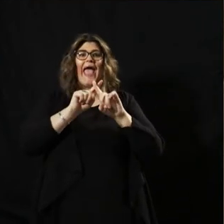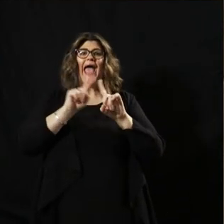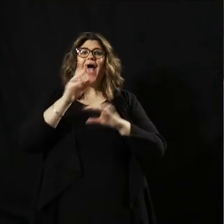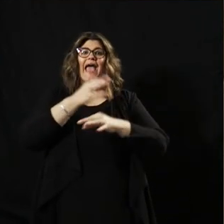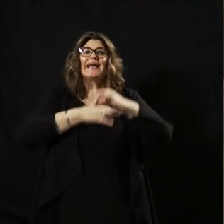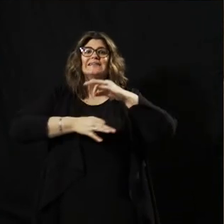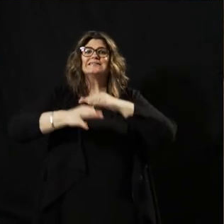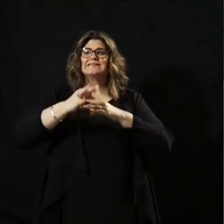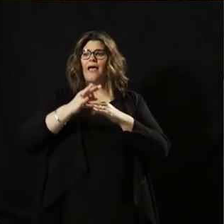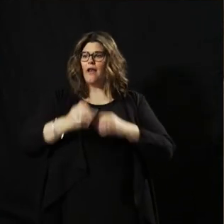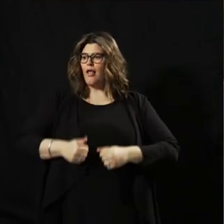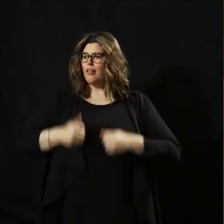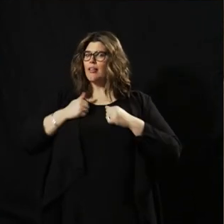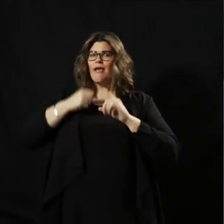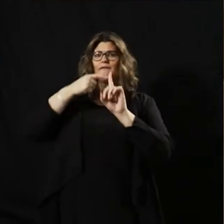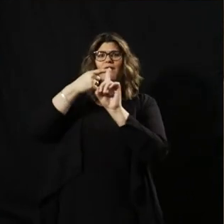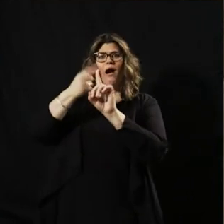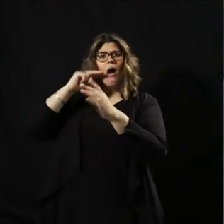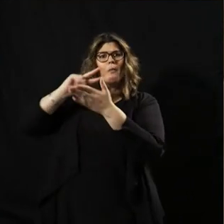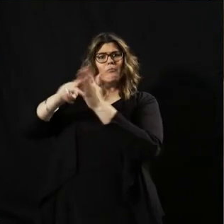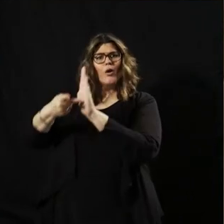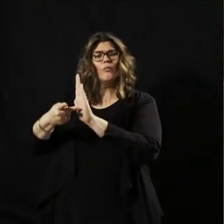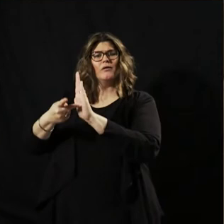purpose and with this love.